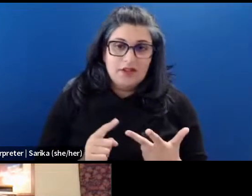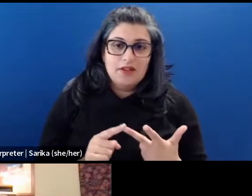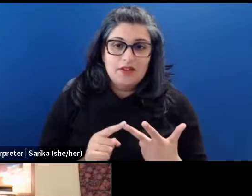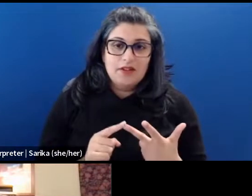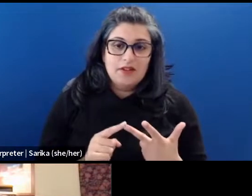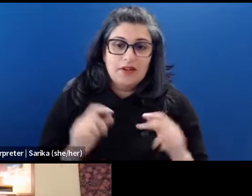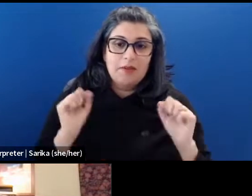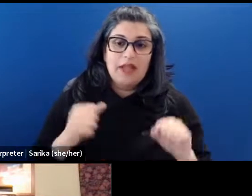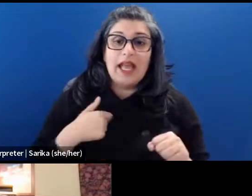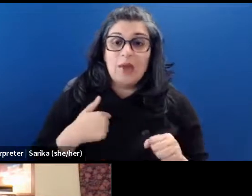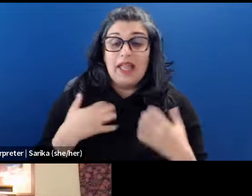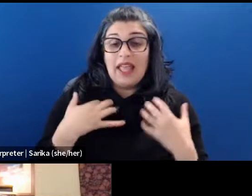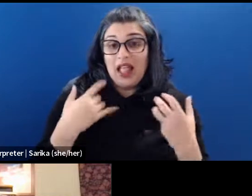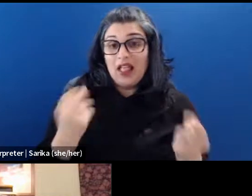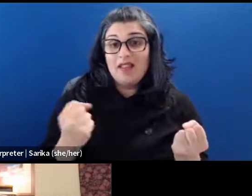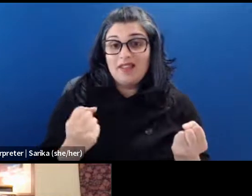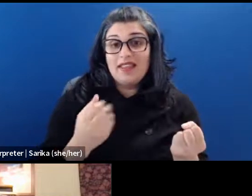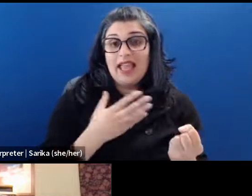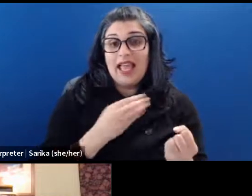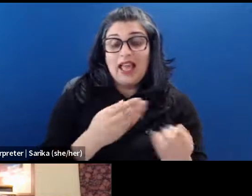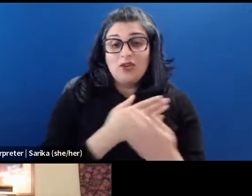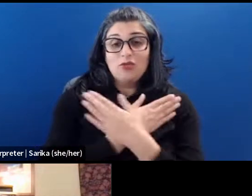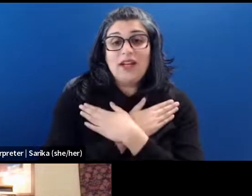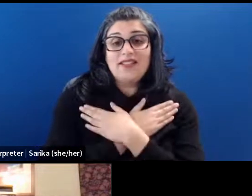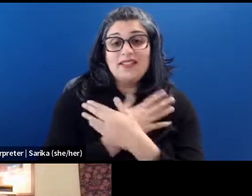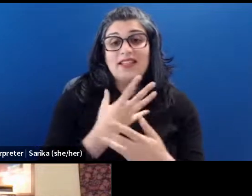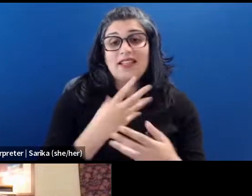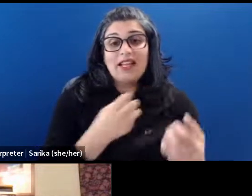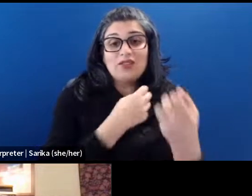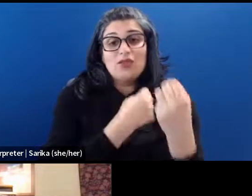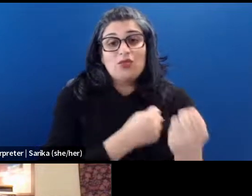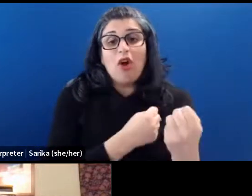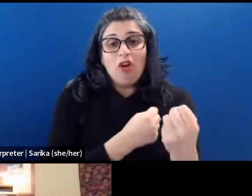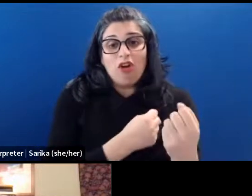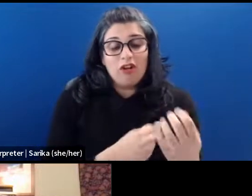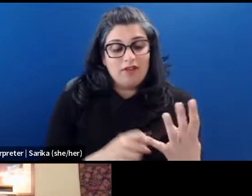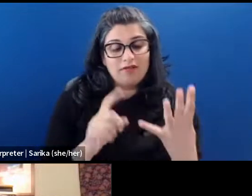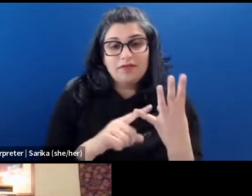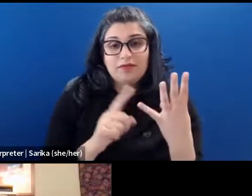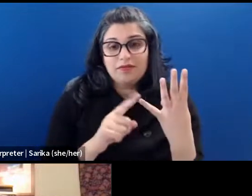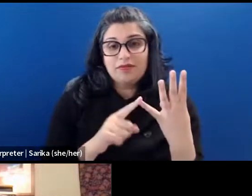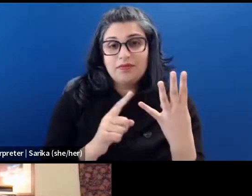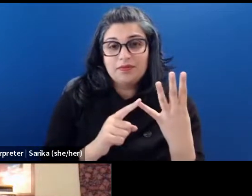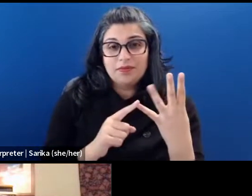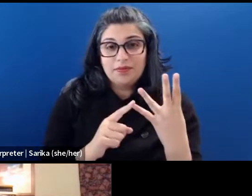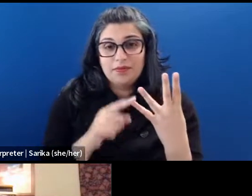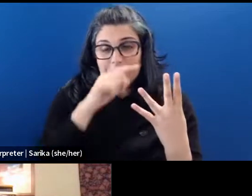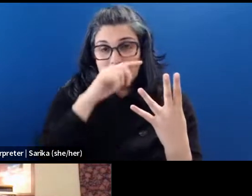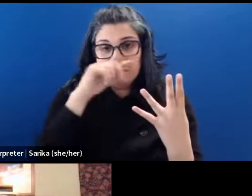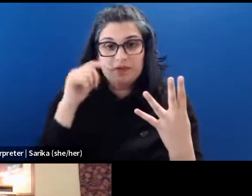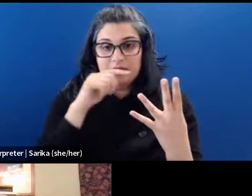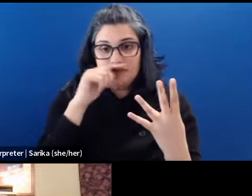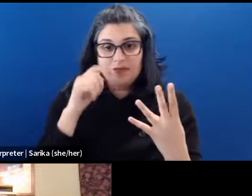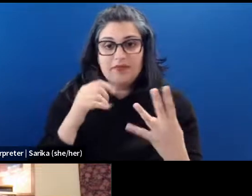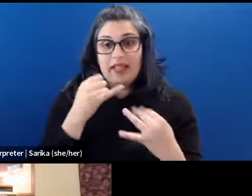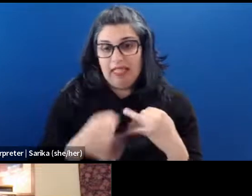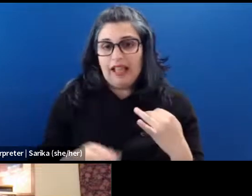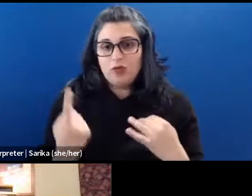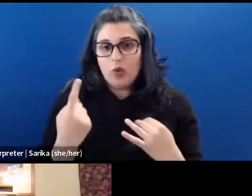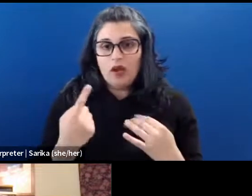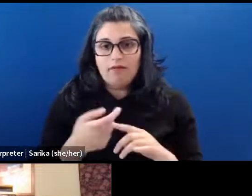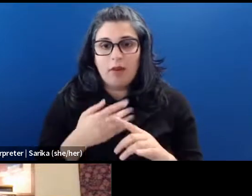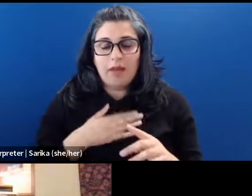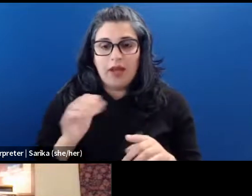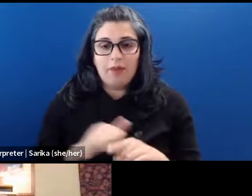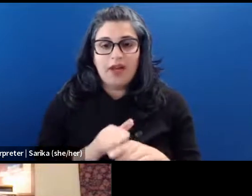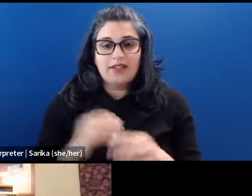may I be healthy and rested and strong. And then the last phrase that I use in my own practice that I was